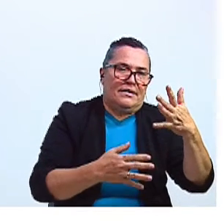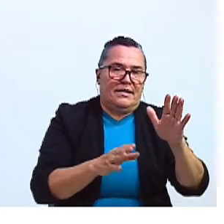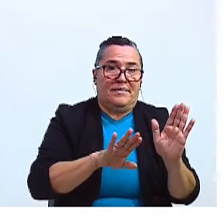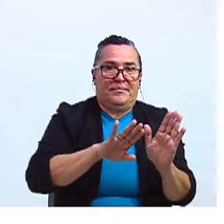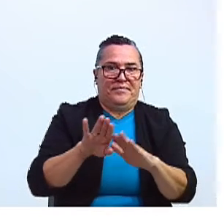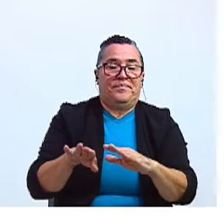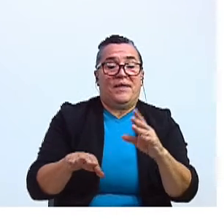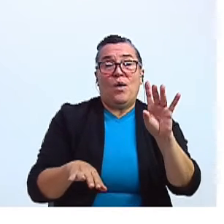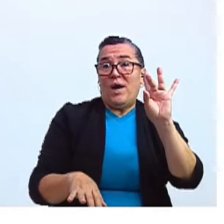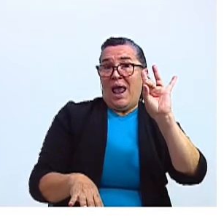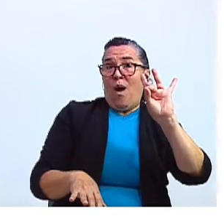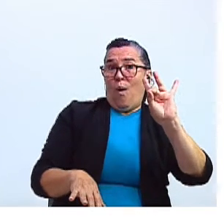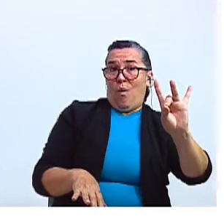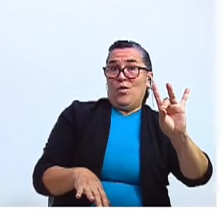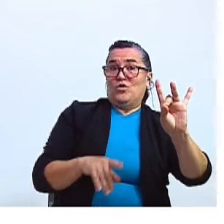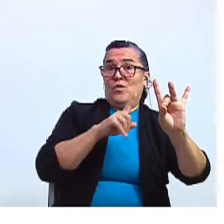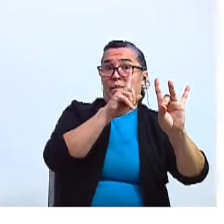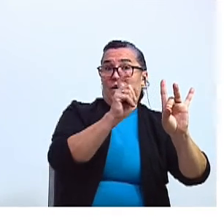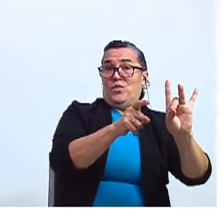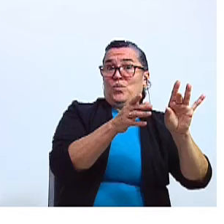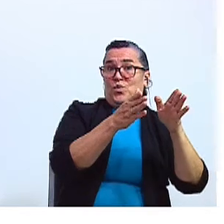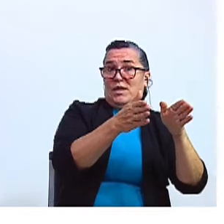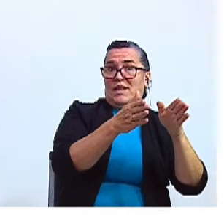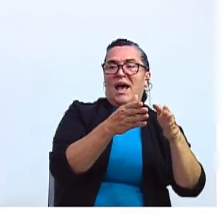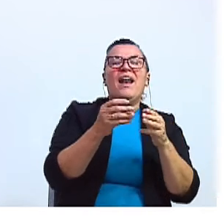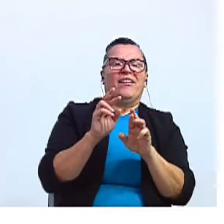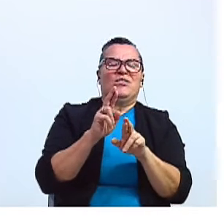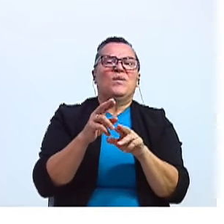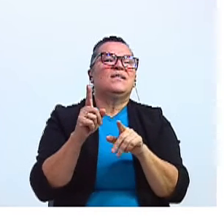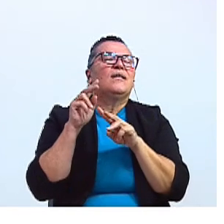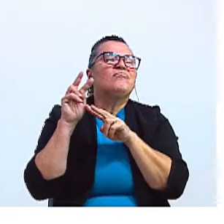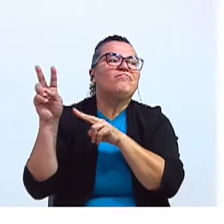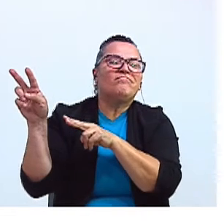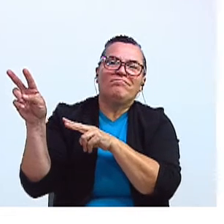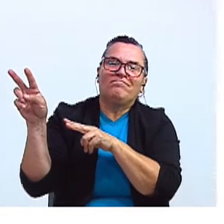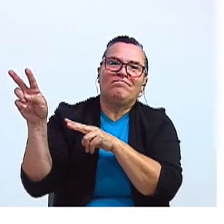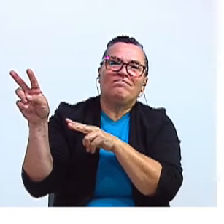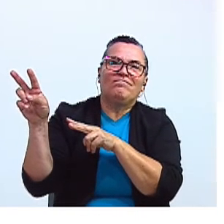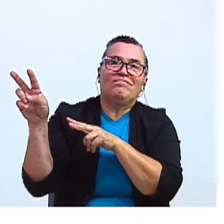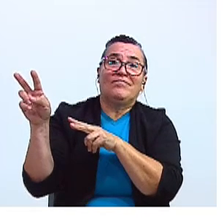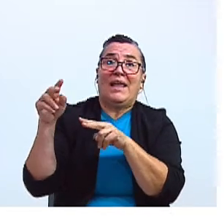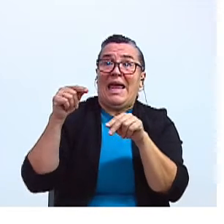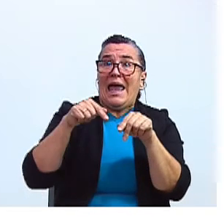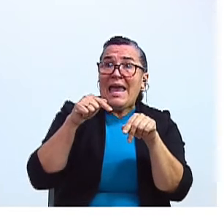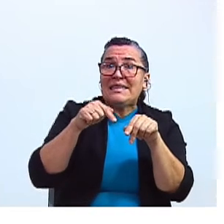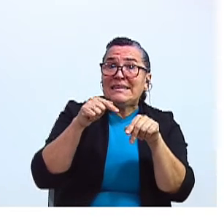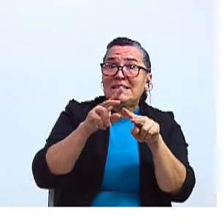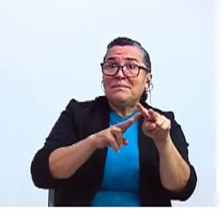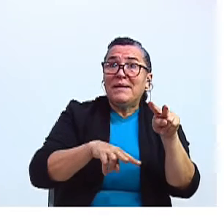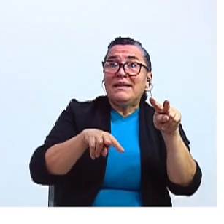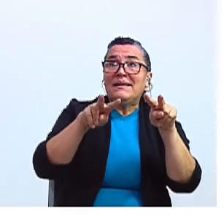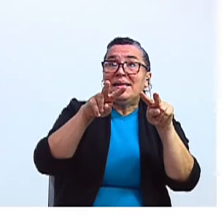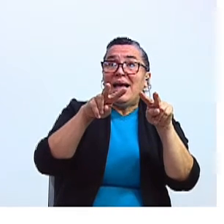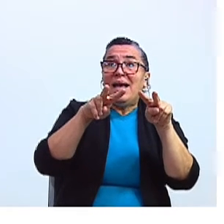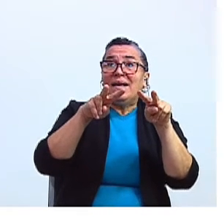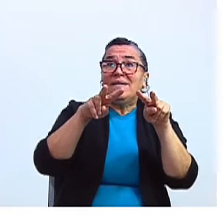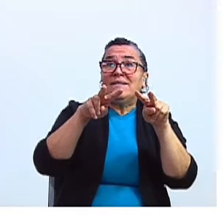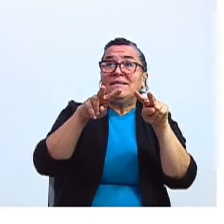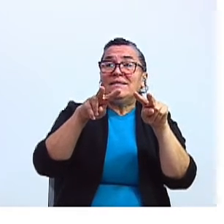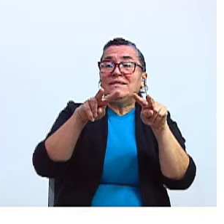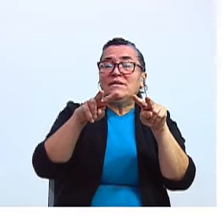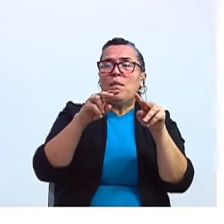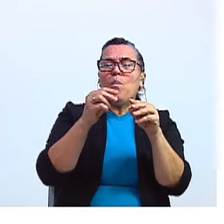next says, in a second, the only disadvantage is that there are